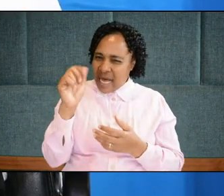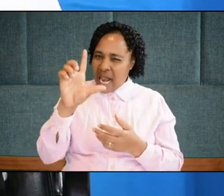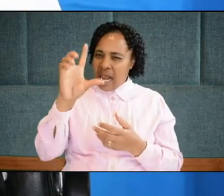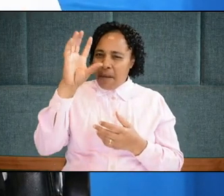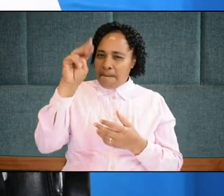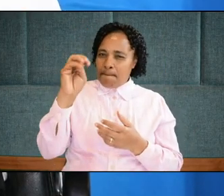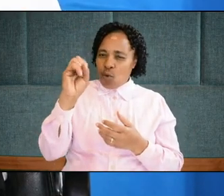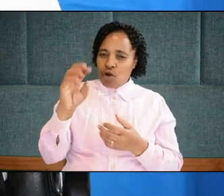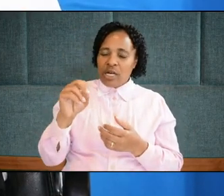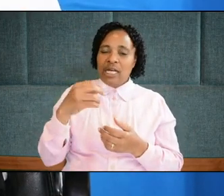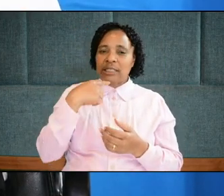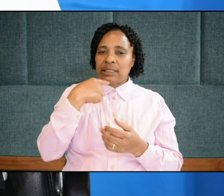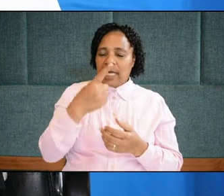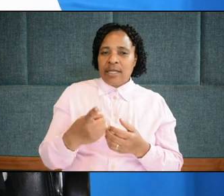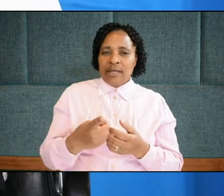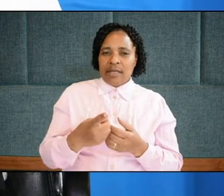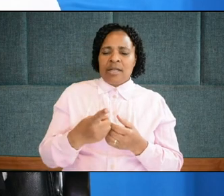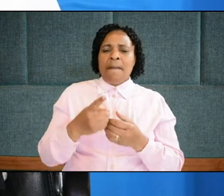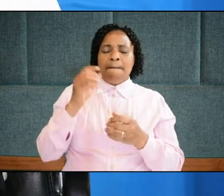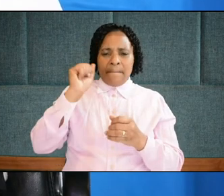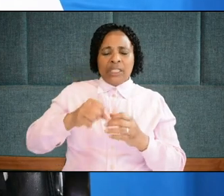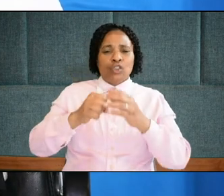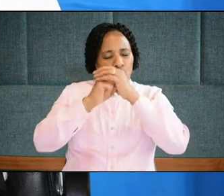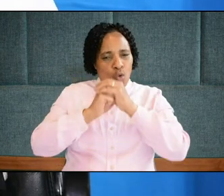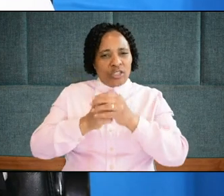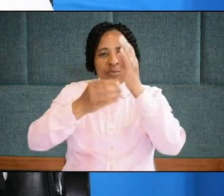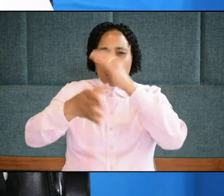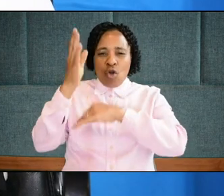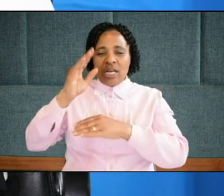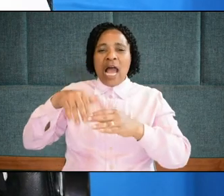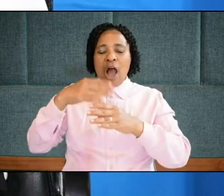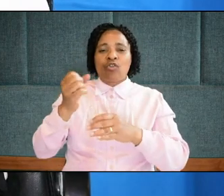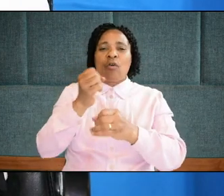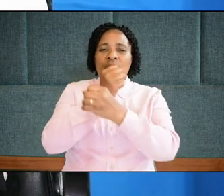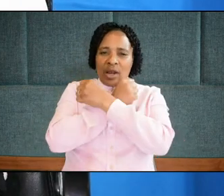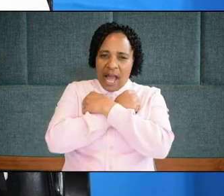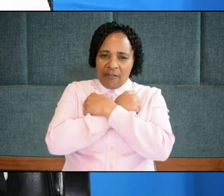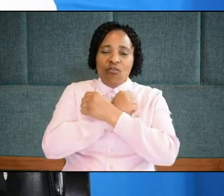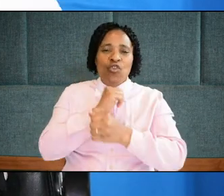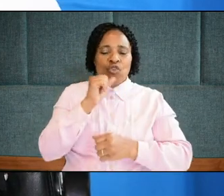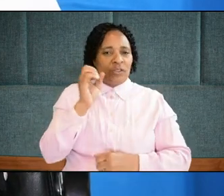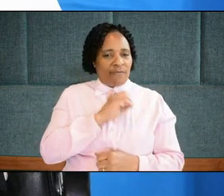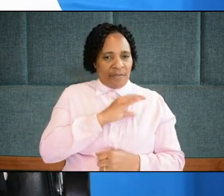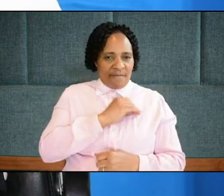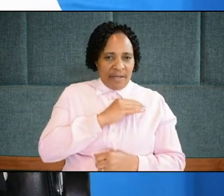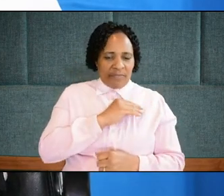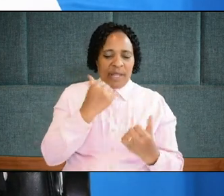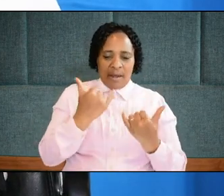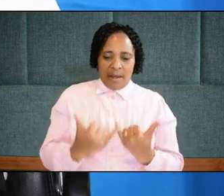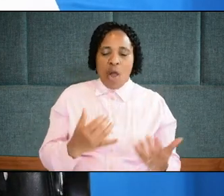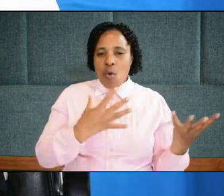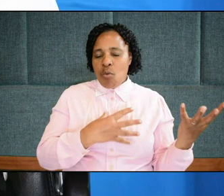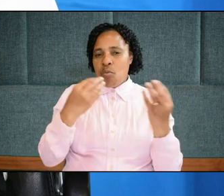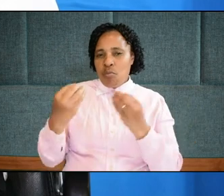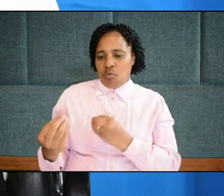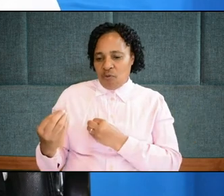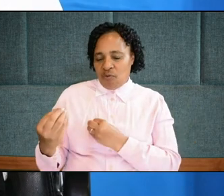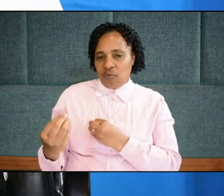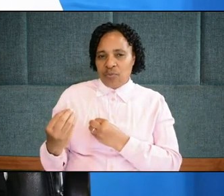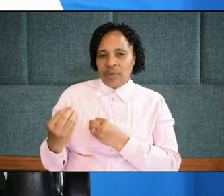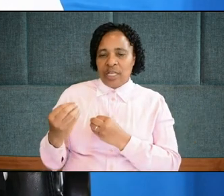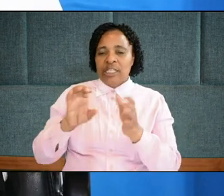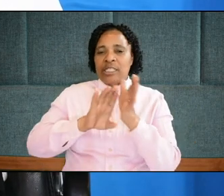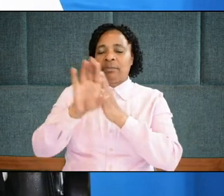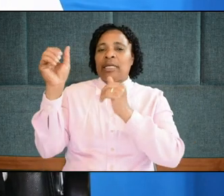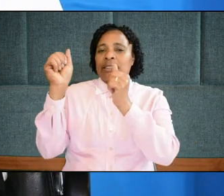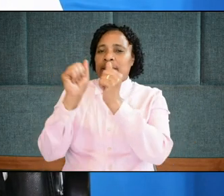to worship him out of love and not out of fear. Moving on swiftly, we are now in the